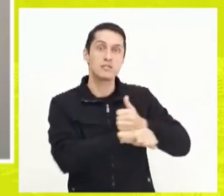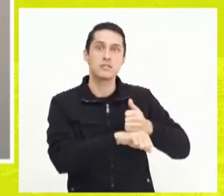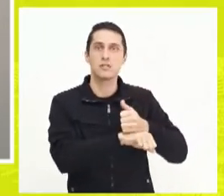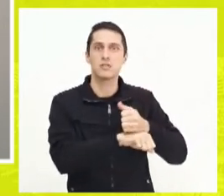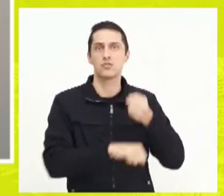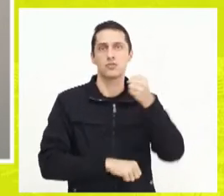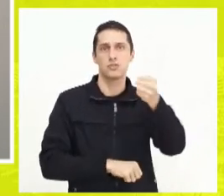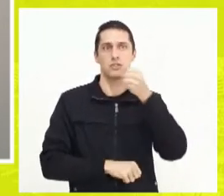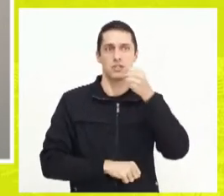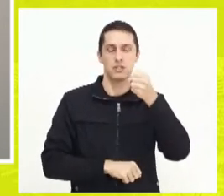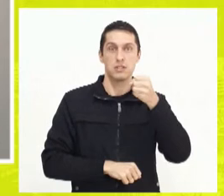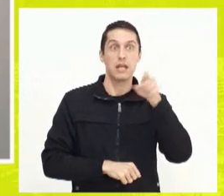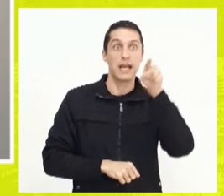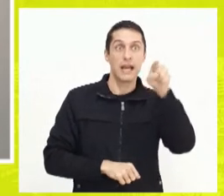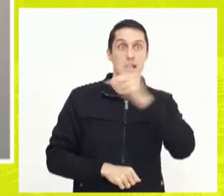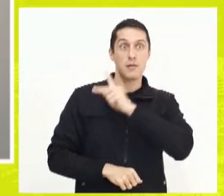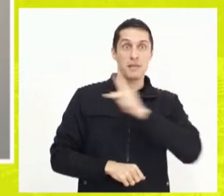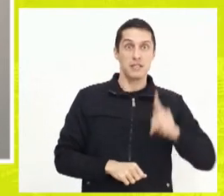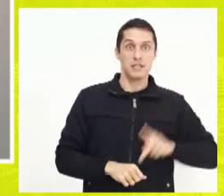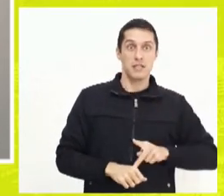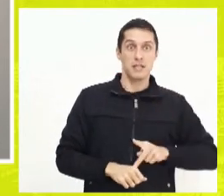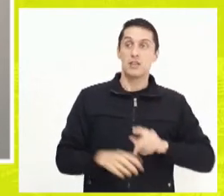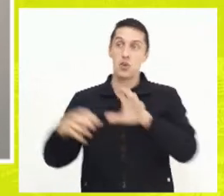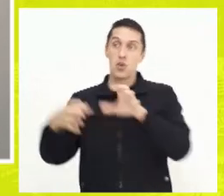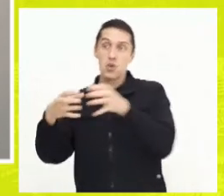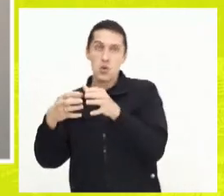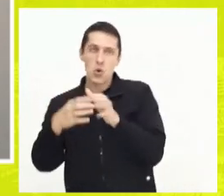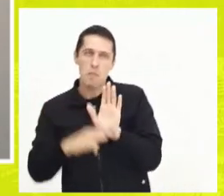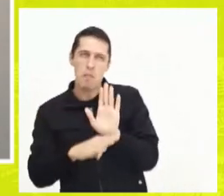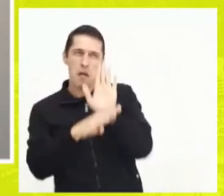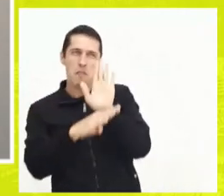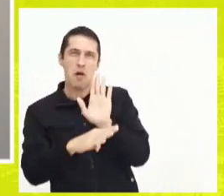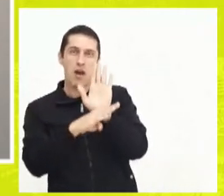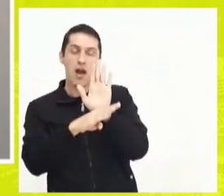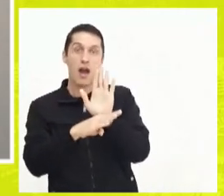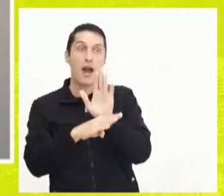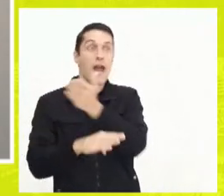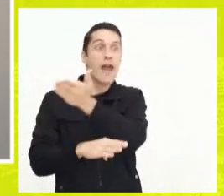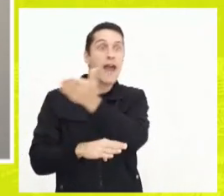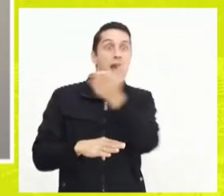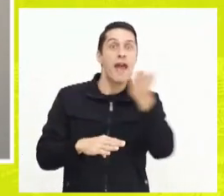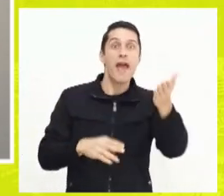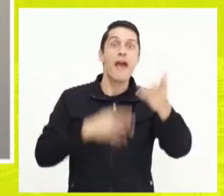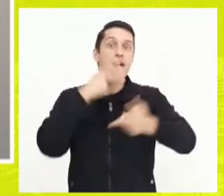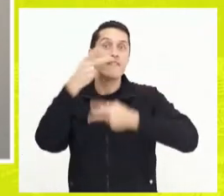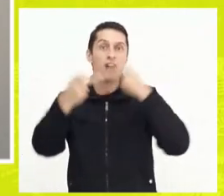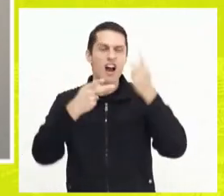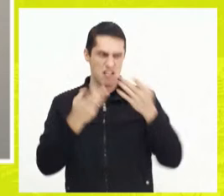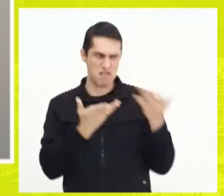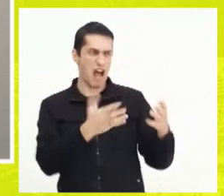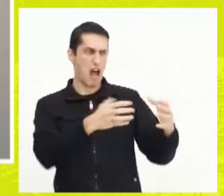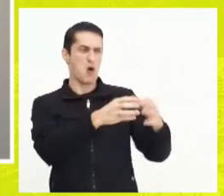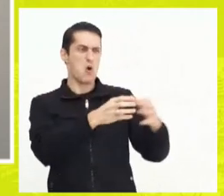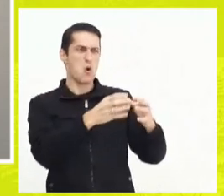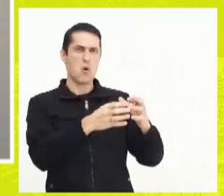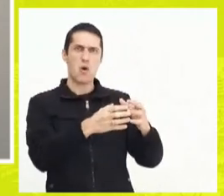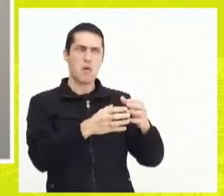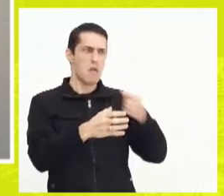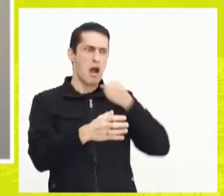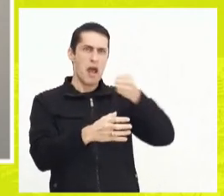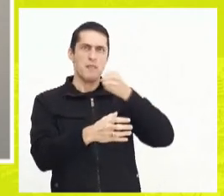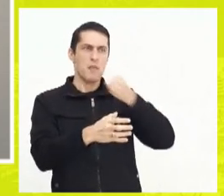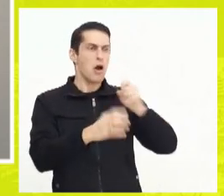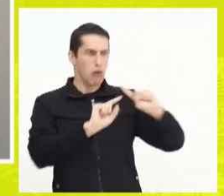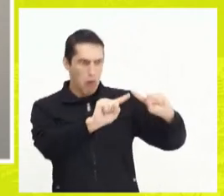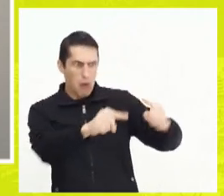by the president and his supporters as a narrative see that they're against me and it's not about that our